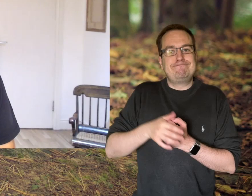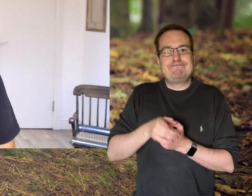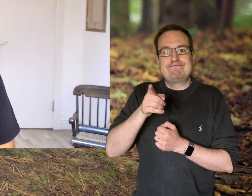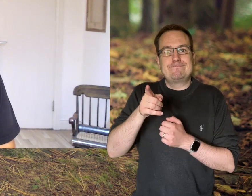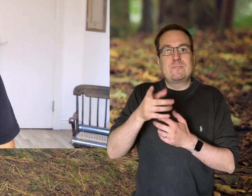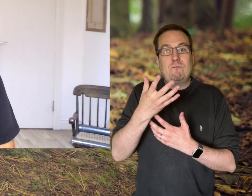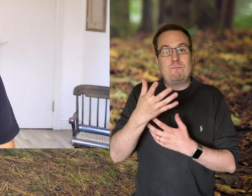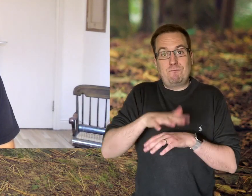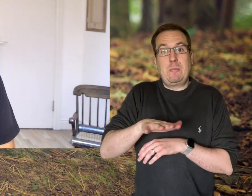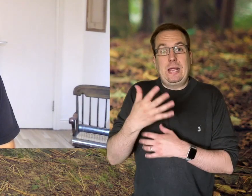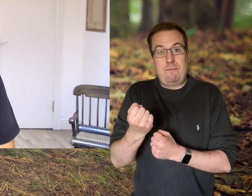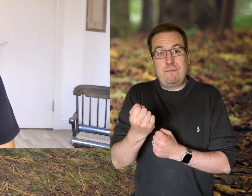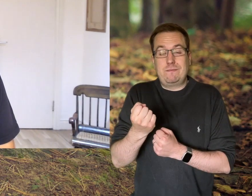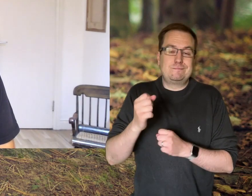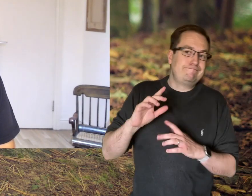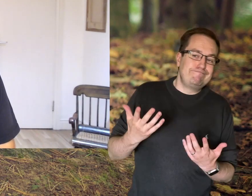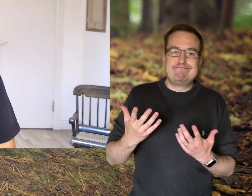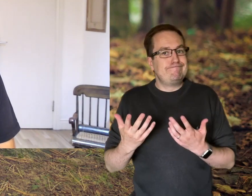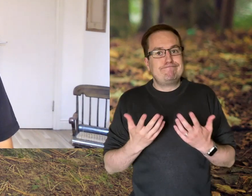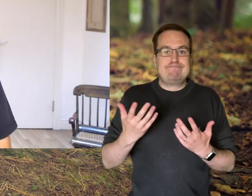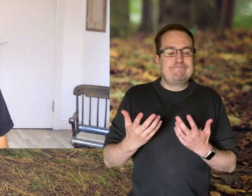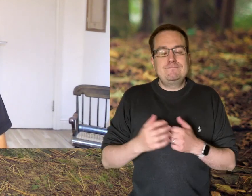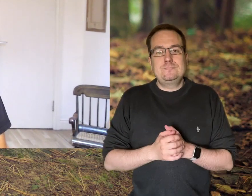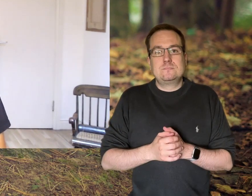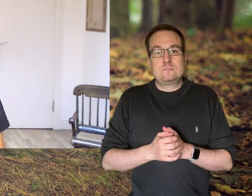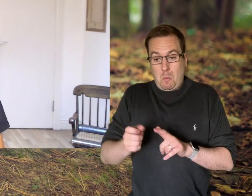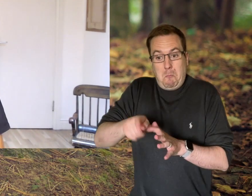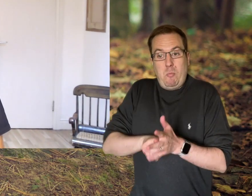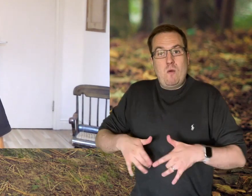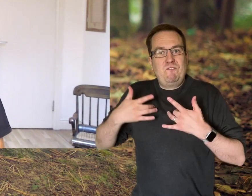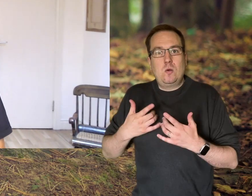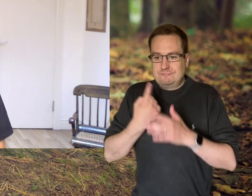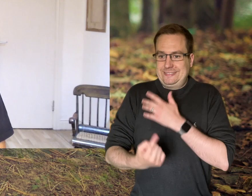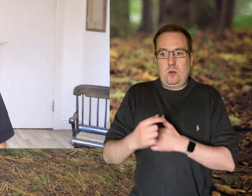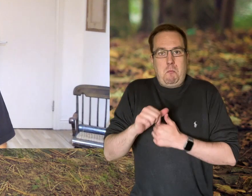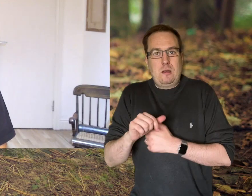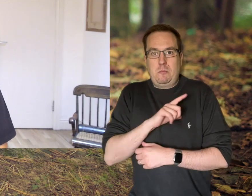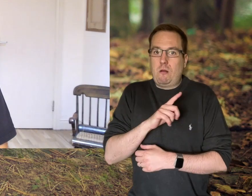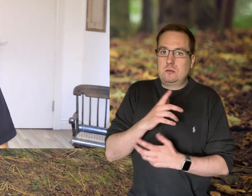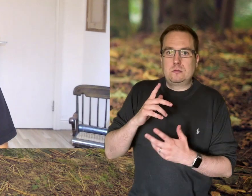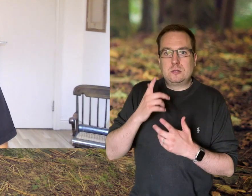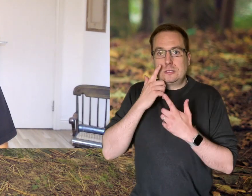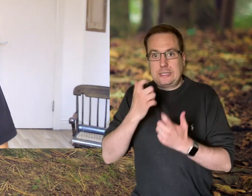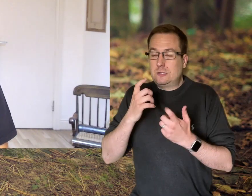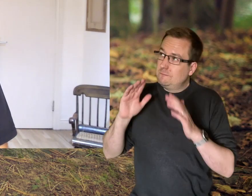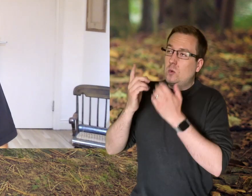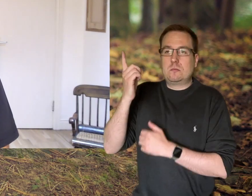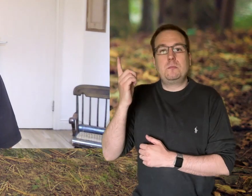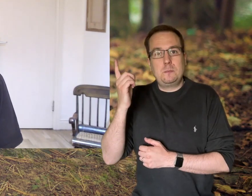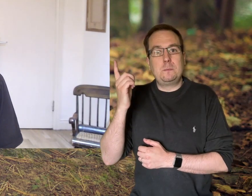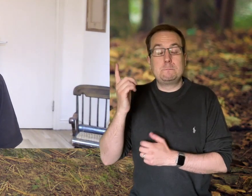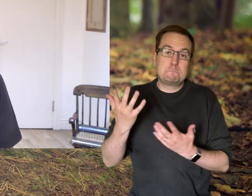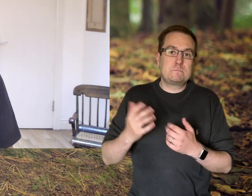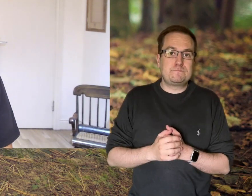marry as to stay single like him. Now, I know many of you listening are married with kids, or that you would